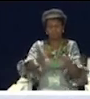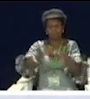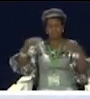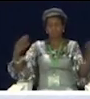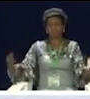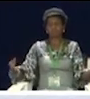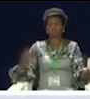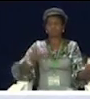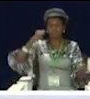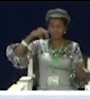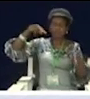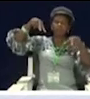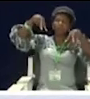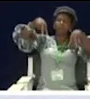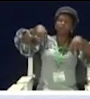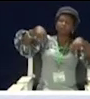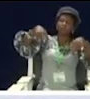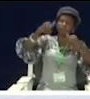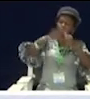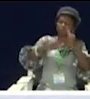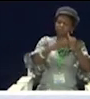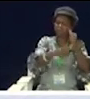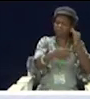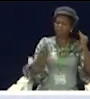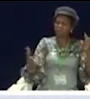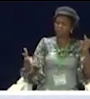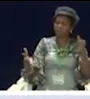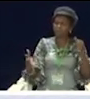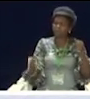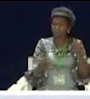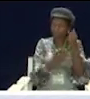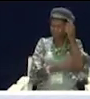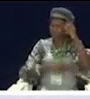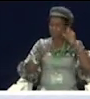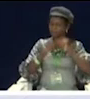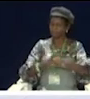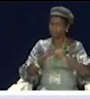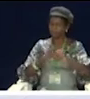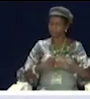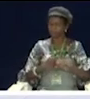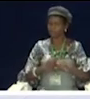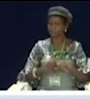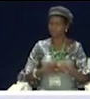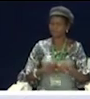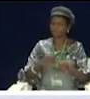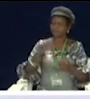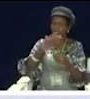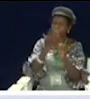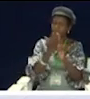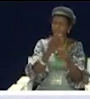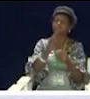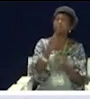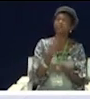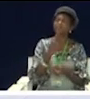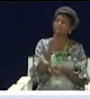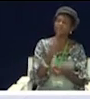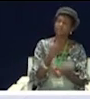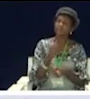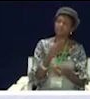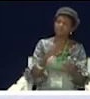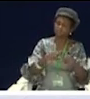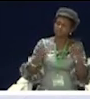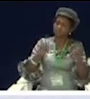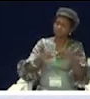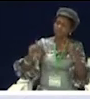And she looked at everything. Pounded yam, okra soup, all kinds